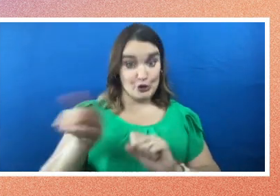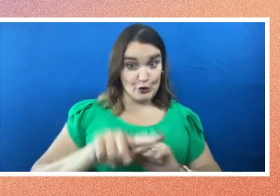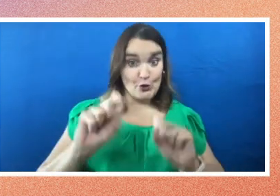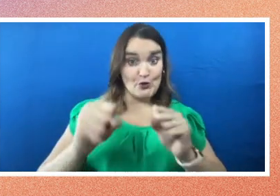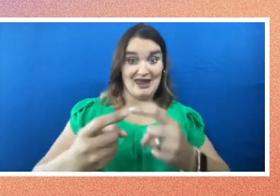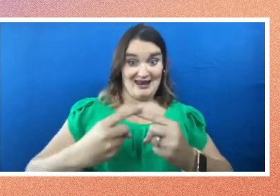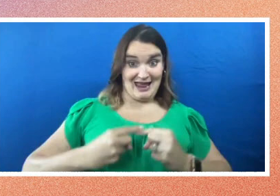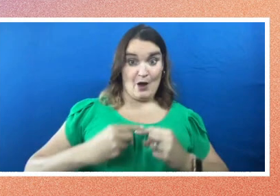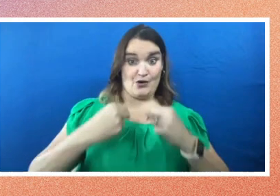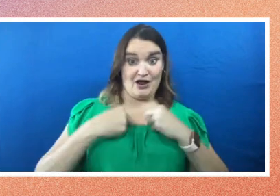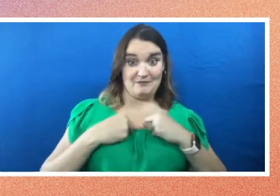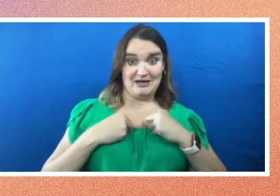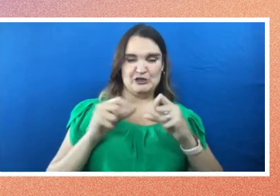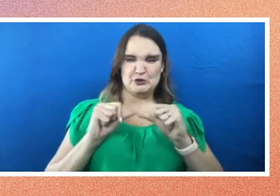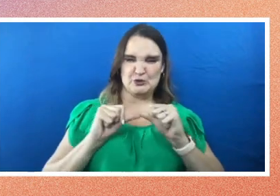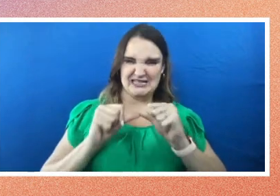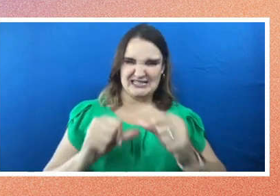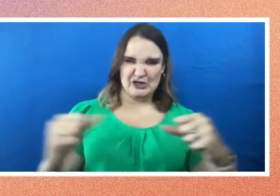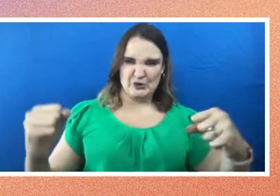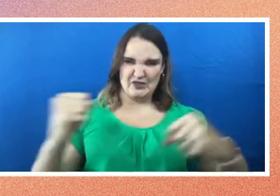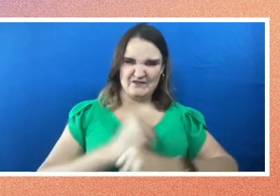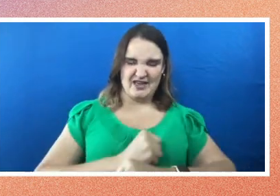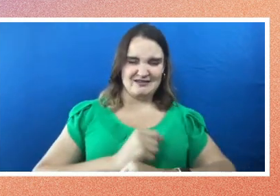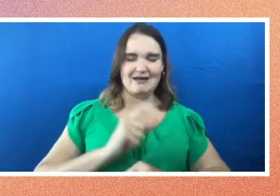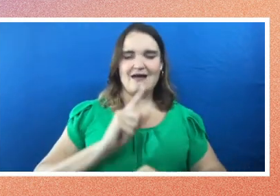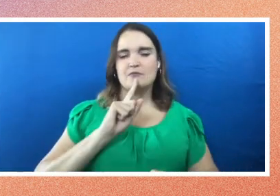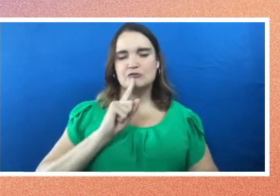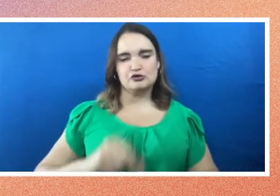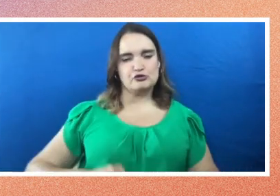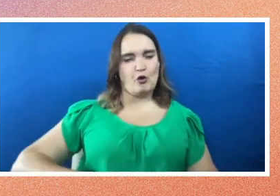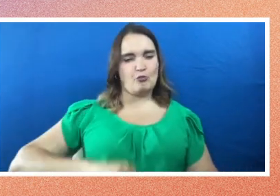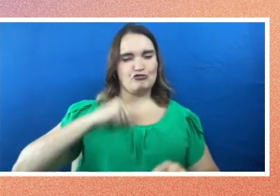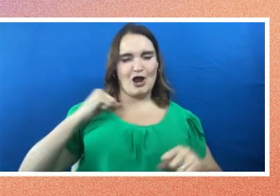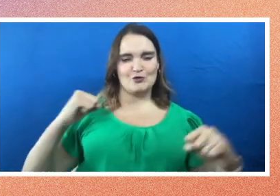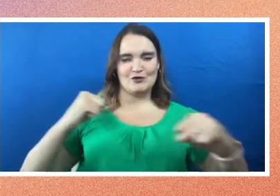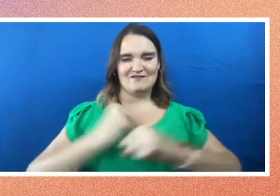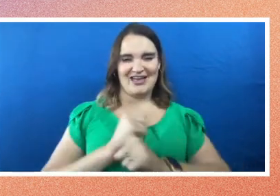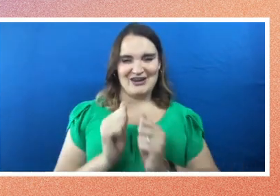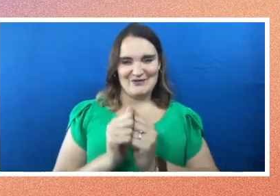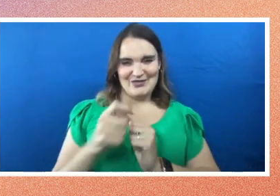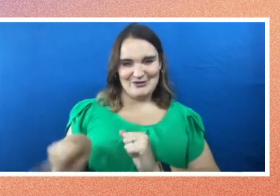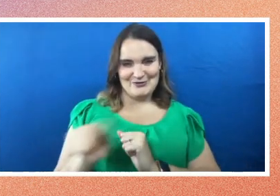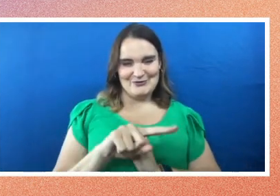continue this fight, and I'm so proud to fight it alongside you. Thank you.